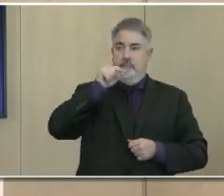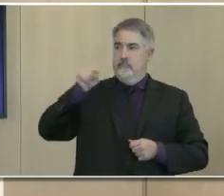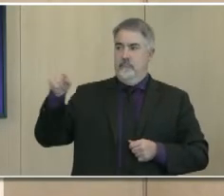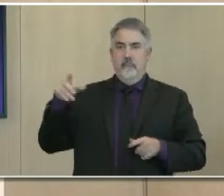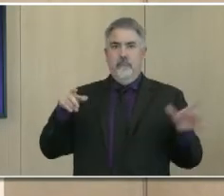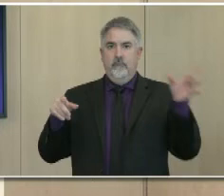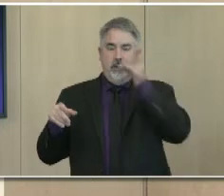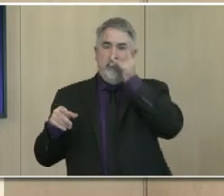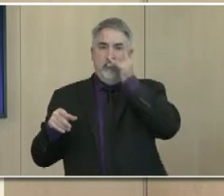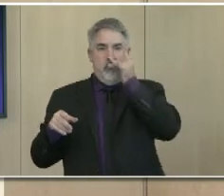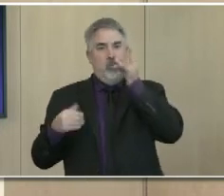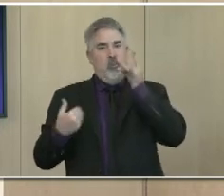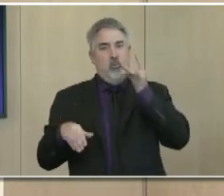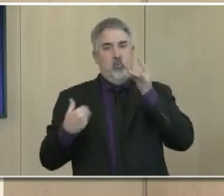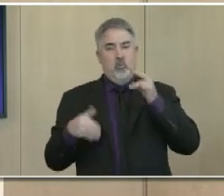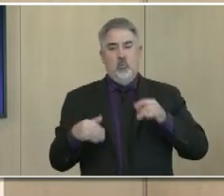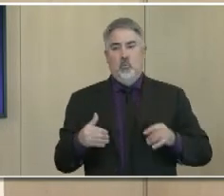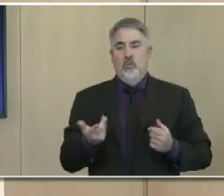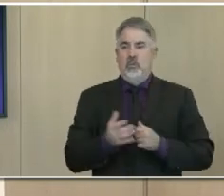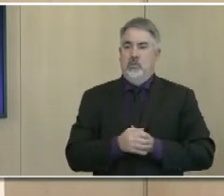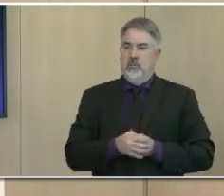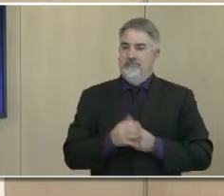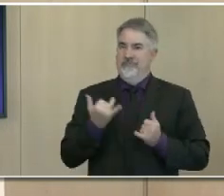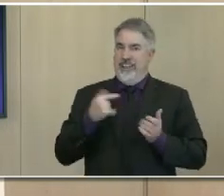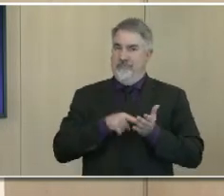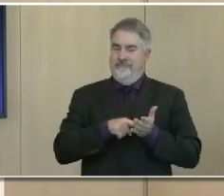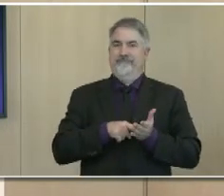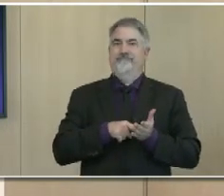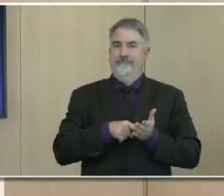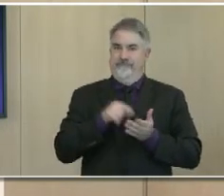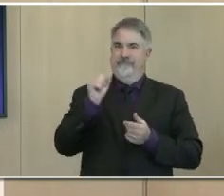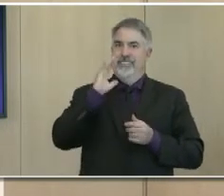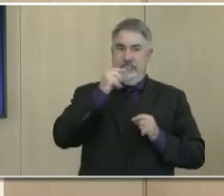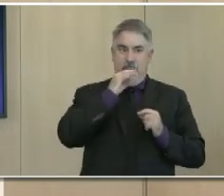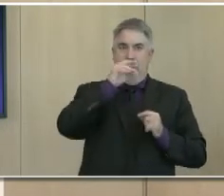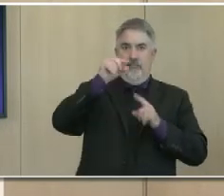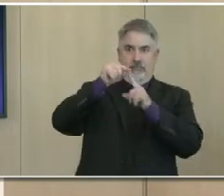and there's new research that supports this strategy.